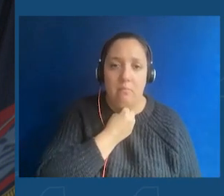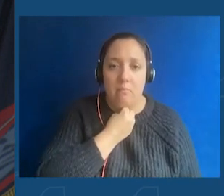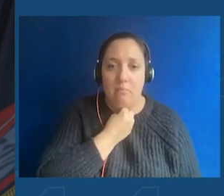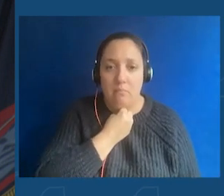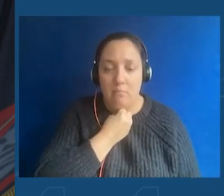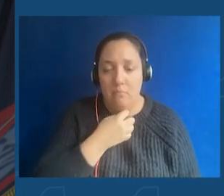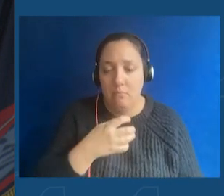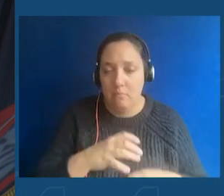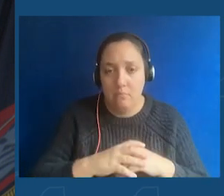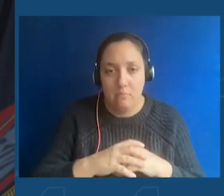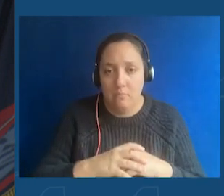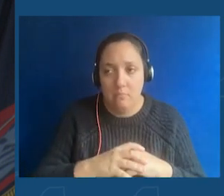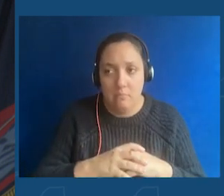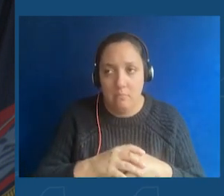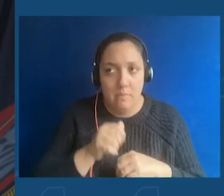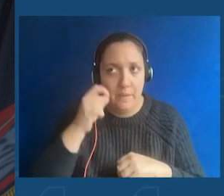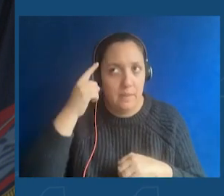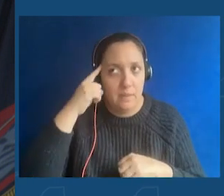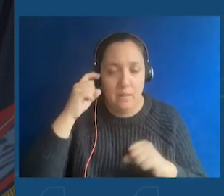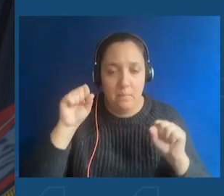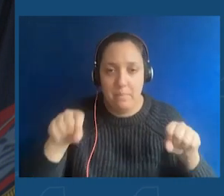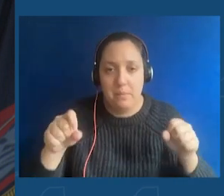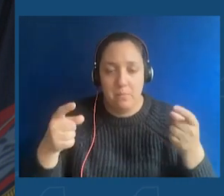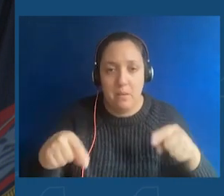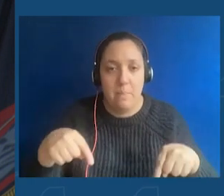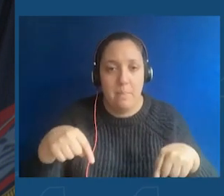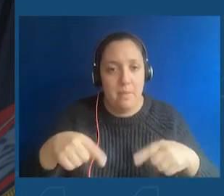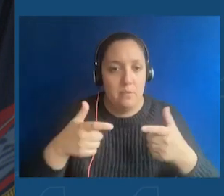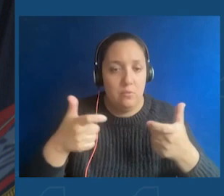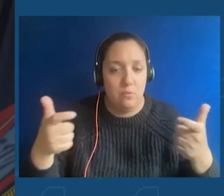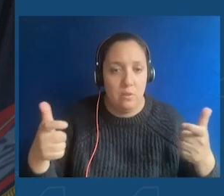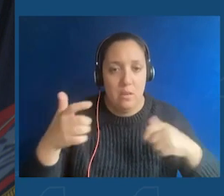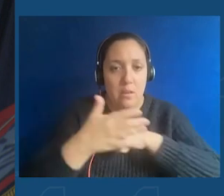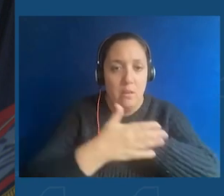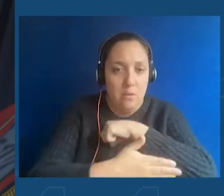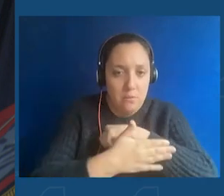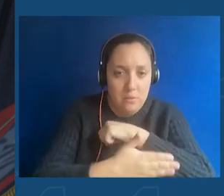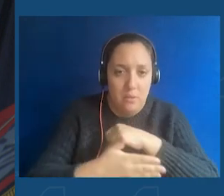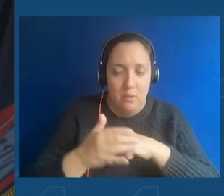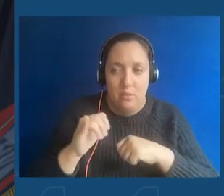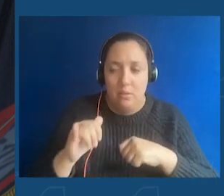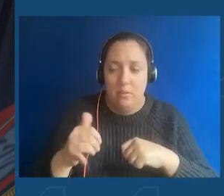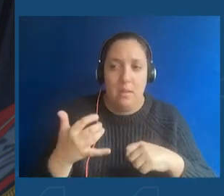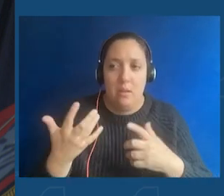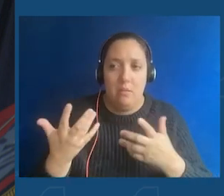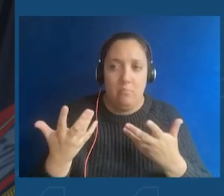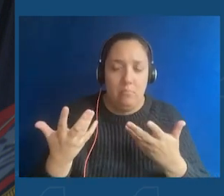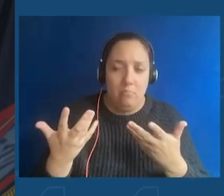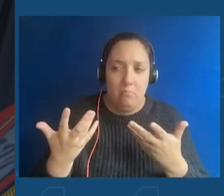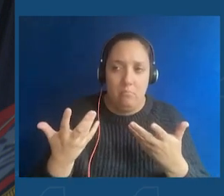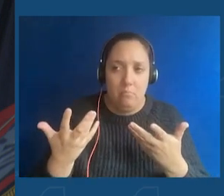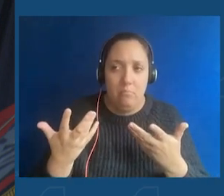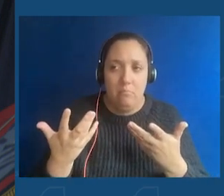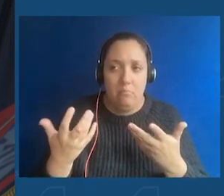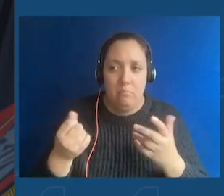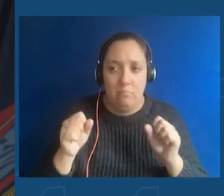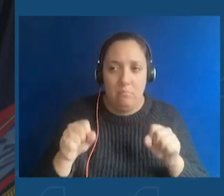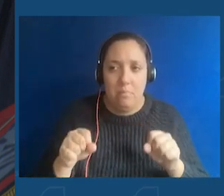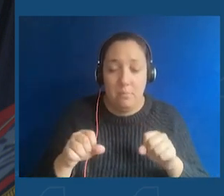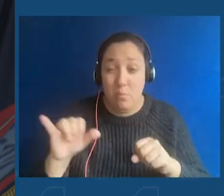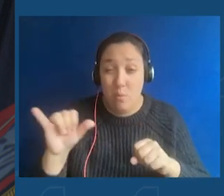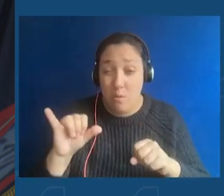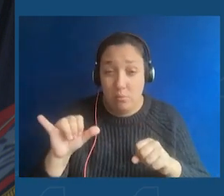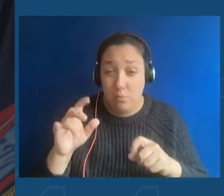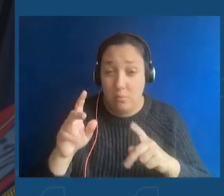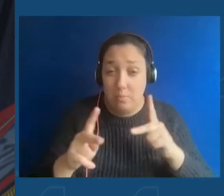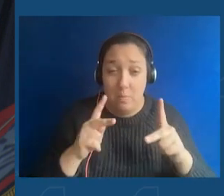was a sense of urgency, a sense of hope that maybe this leak would, and the outrage that was associated